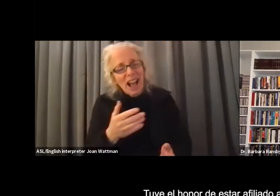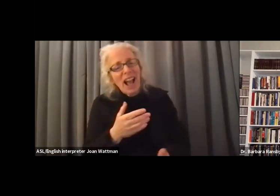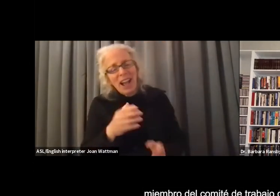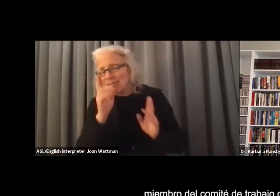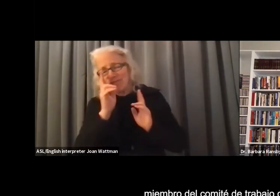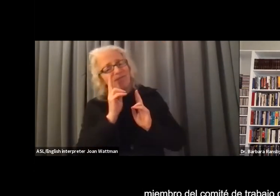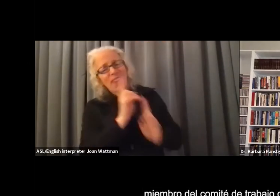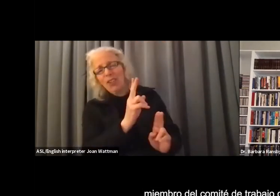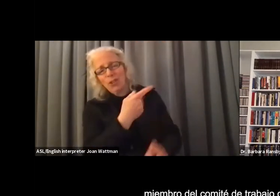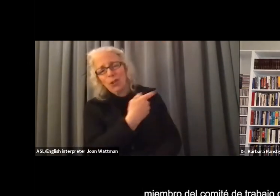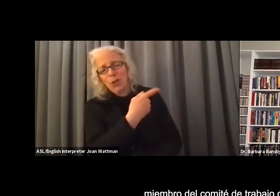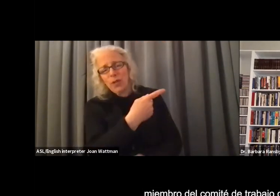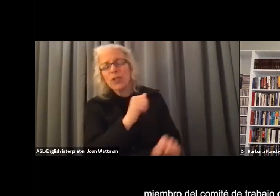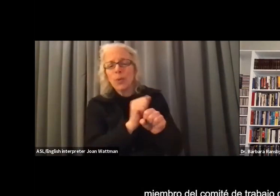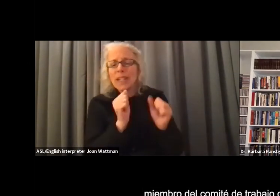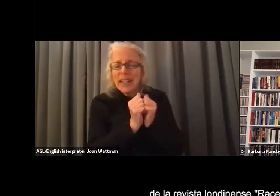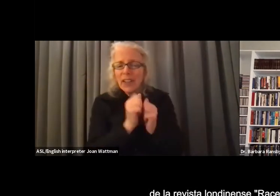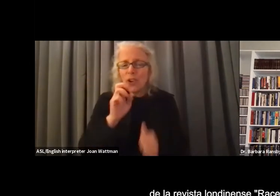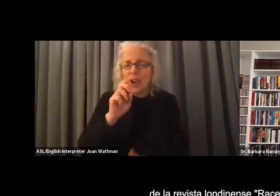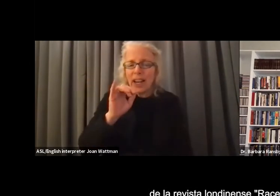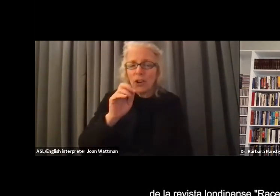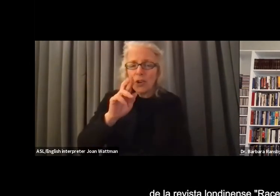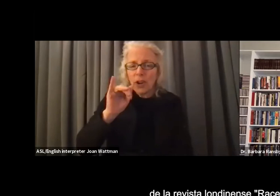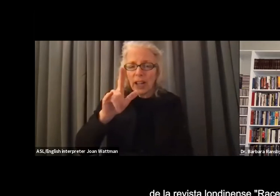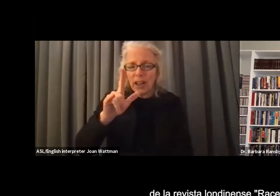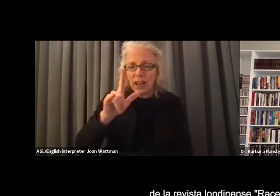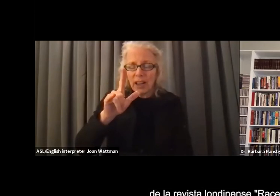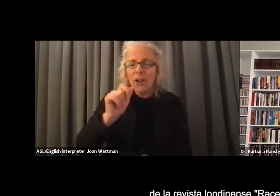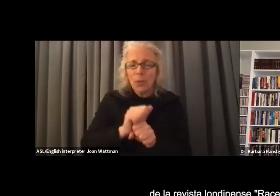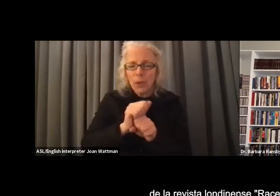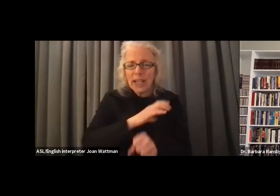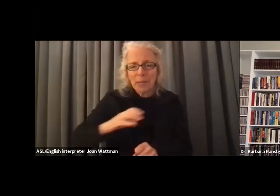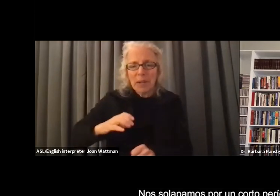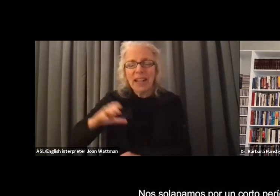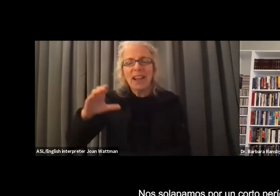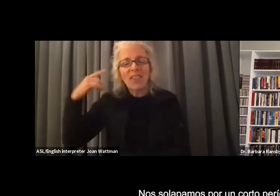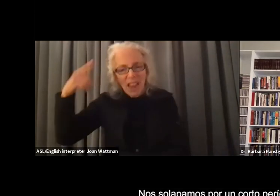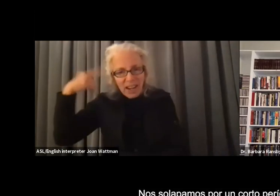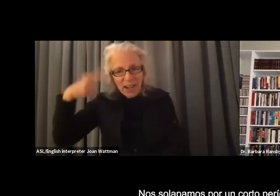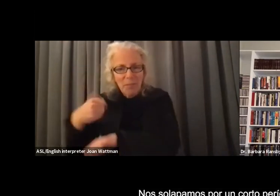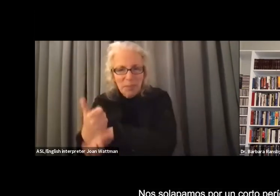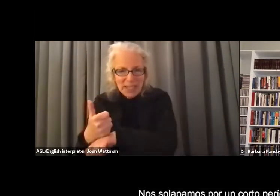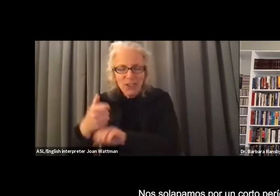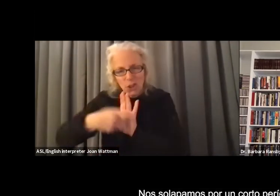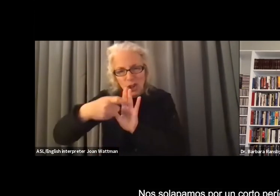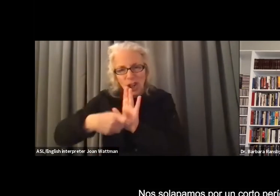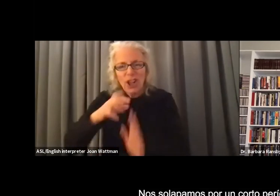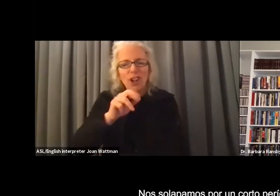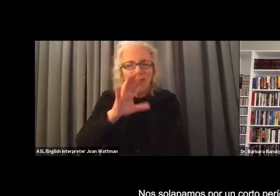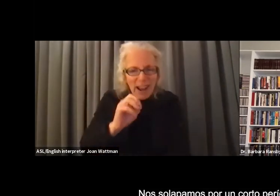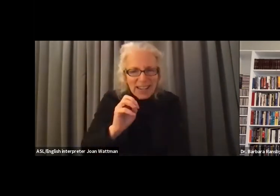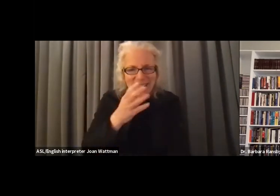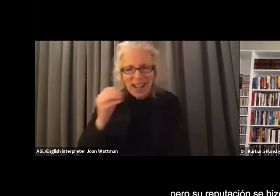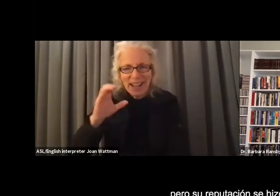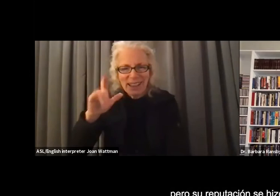a fellow member of the editorial working committee of the London-based journal Race and Class. We overlapped by a short period of